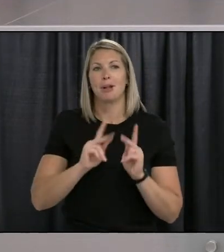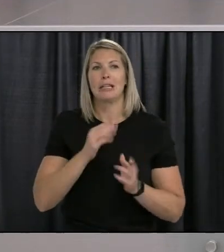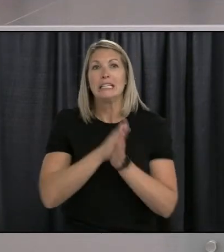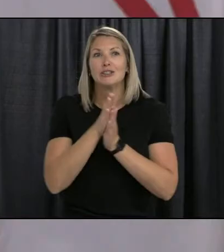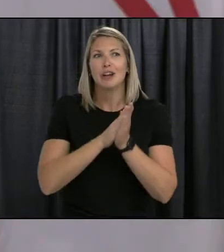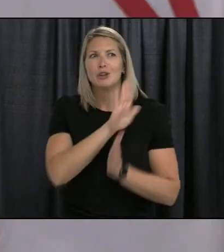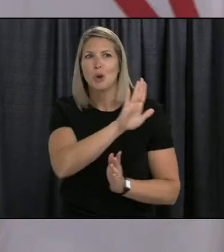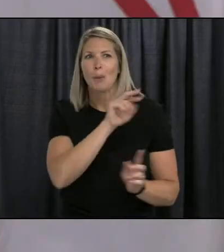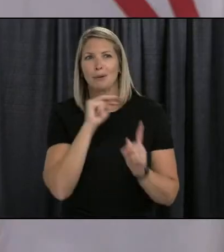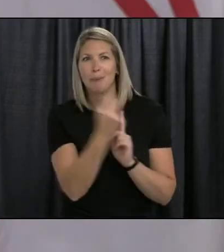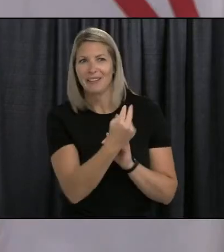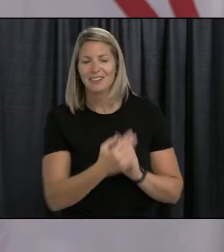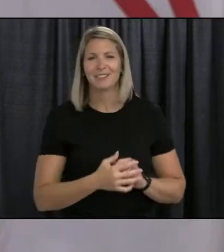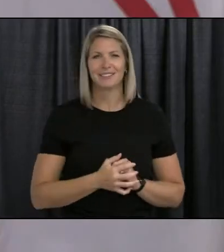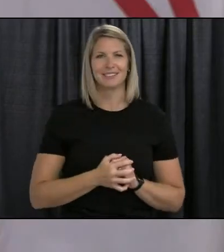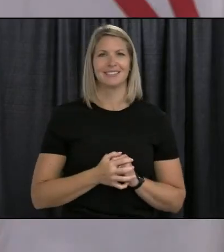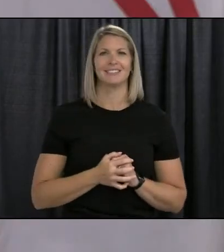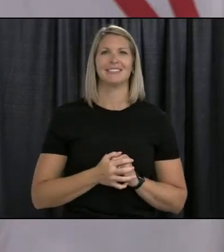that.